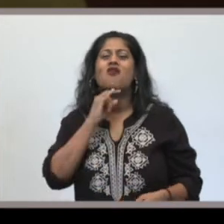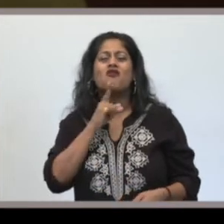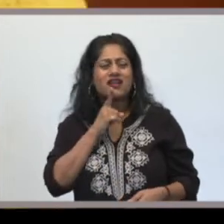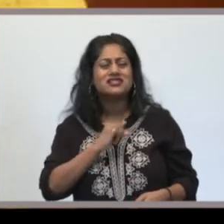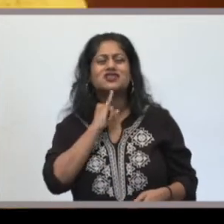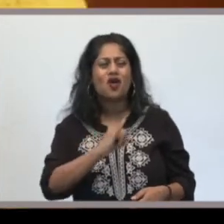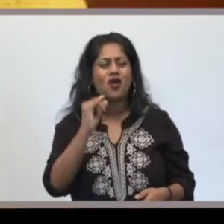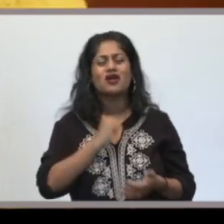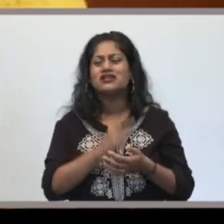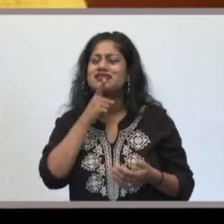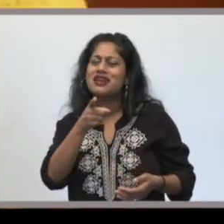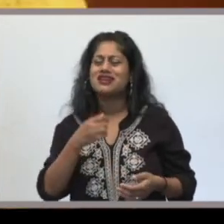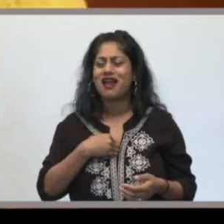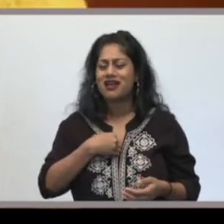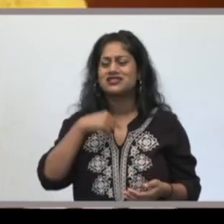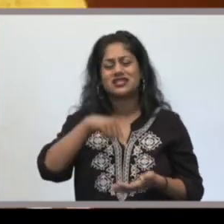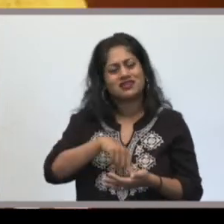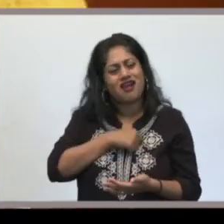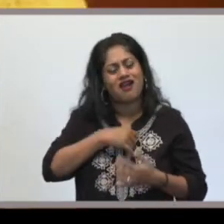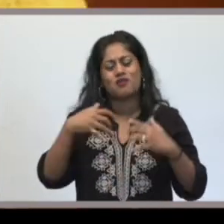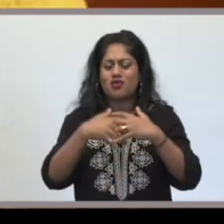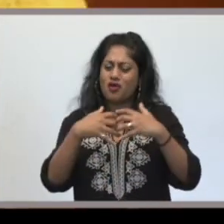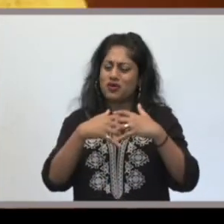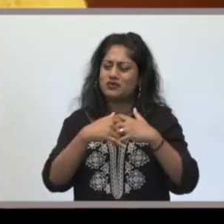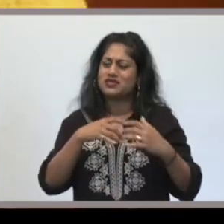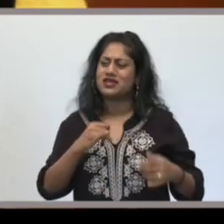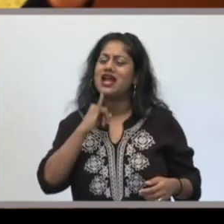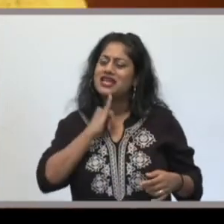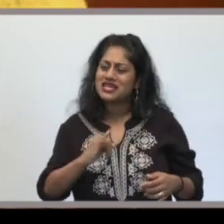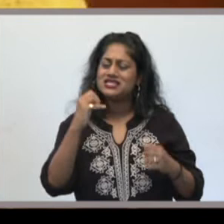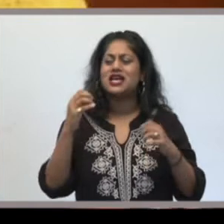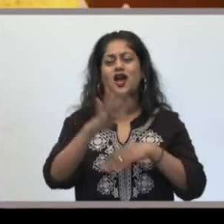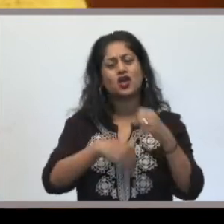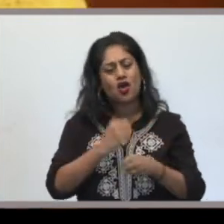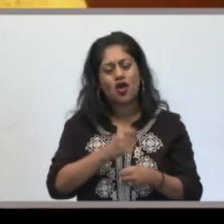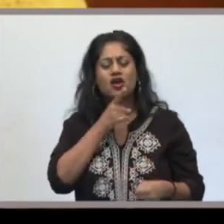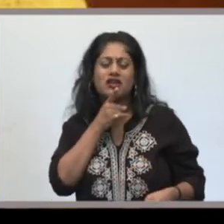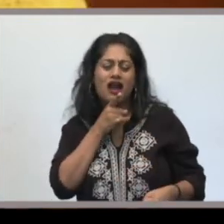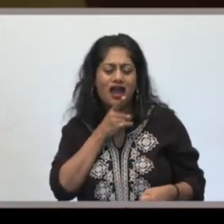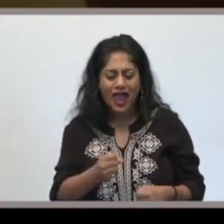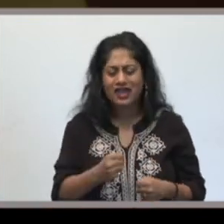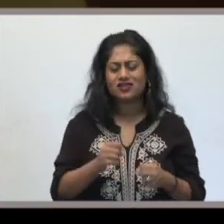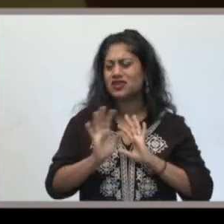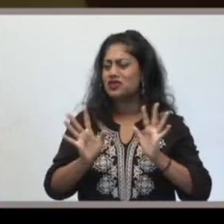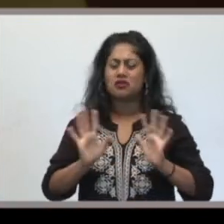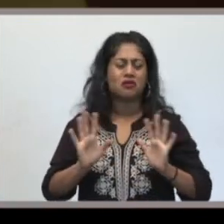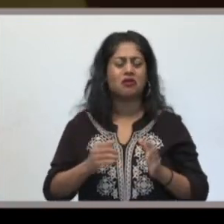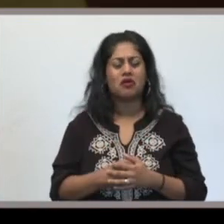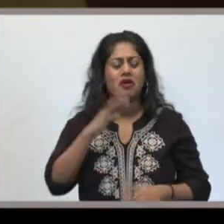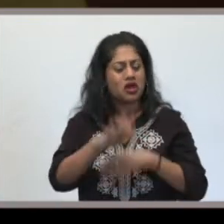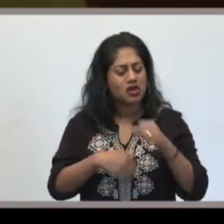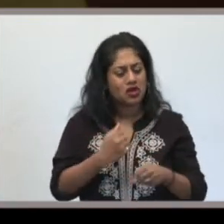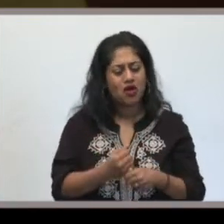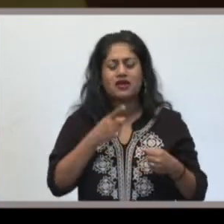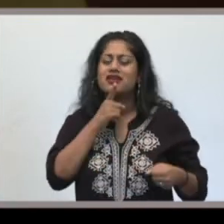Now, mourning is legitimate grief. We mourn because a loss of somebody. Jesus said in Matthew 5:4,